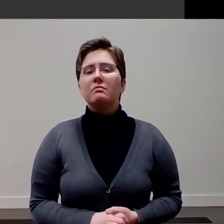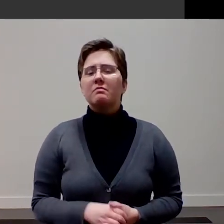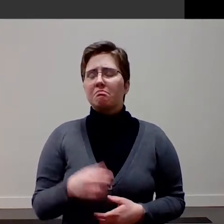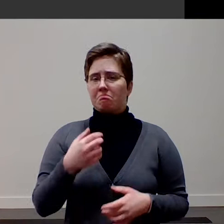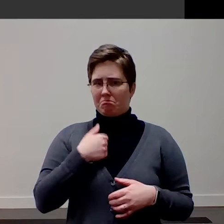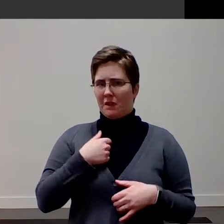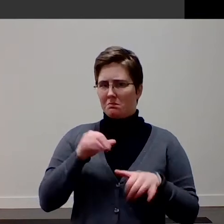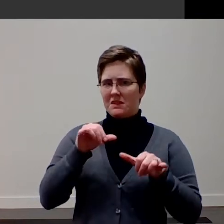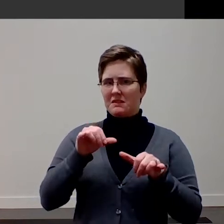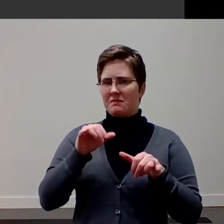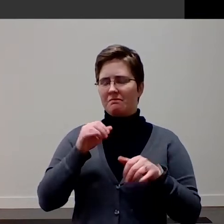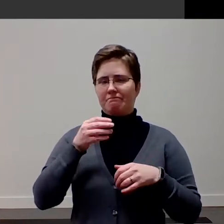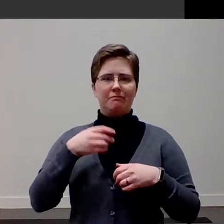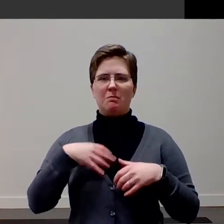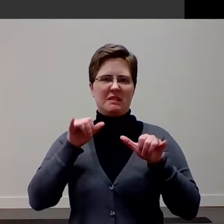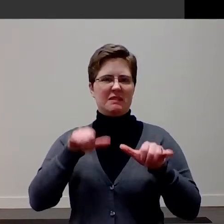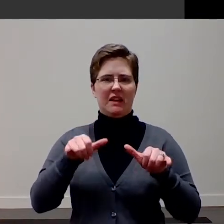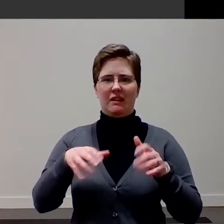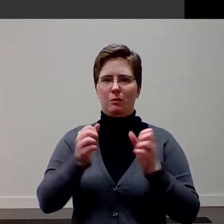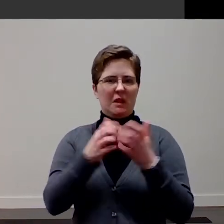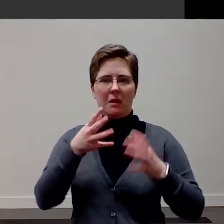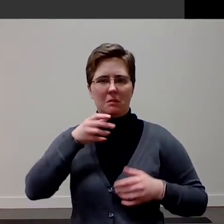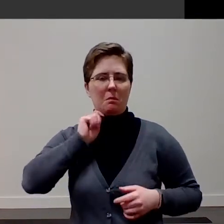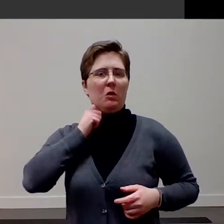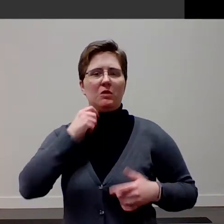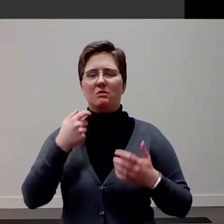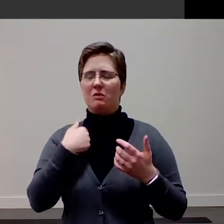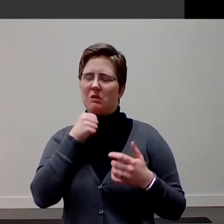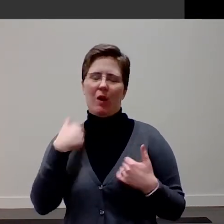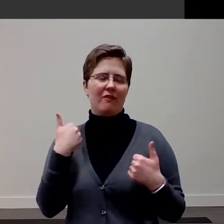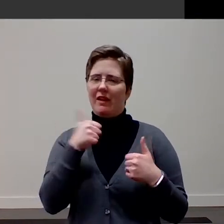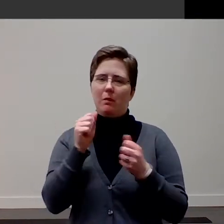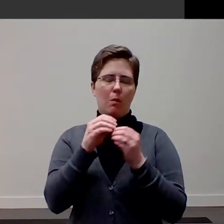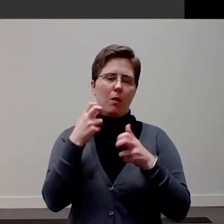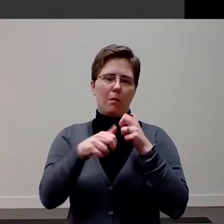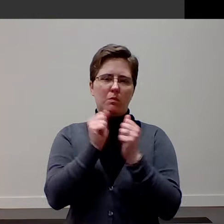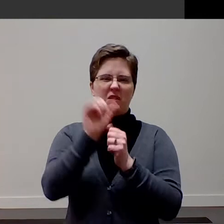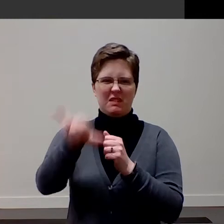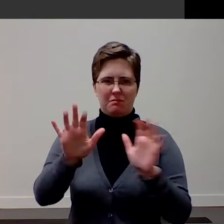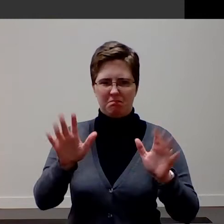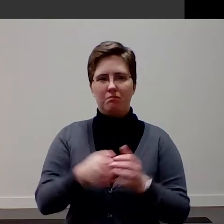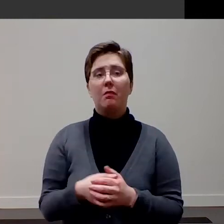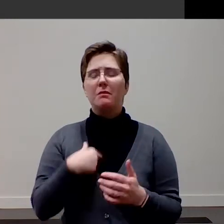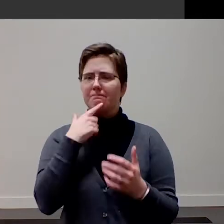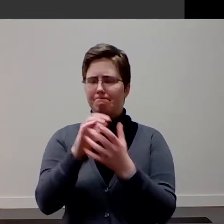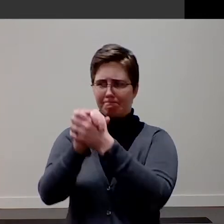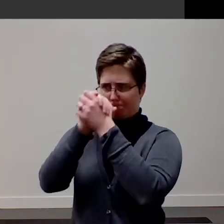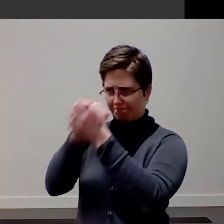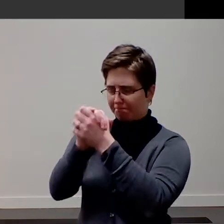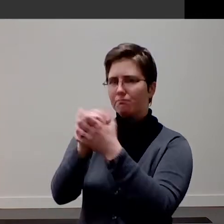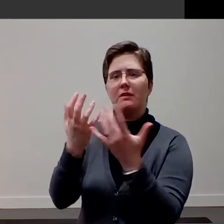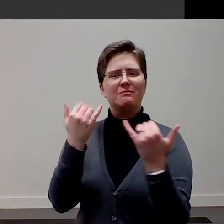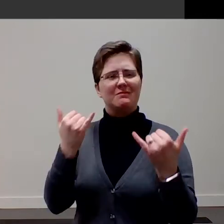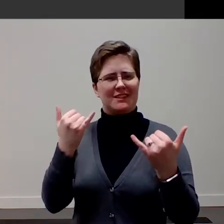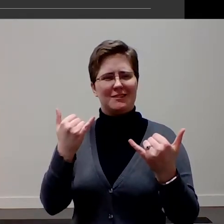I'm gonna stay unmuted so that we don't run into those issues anymore. I just wanna say congratulations. At